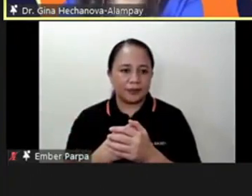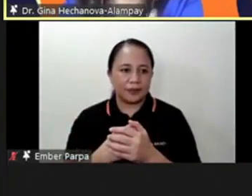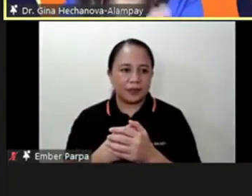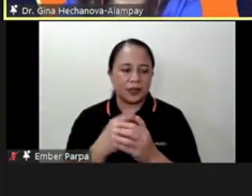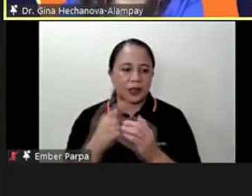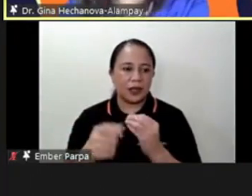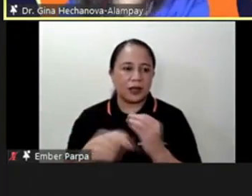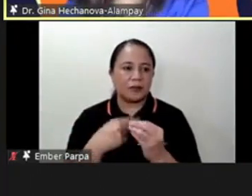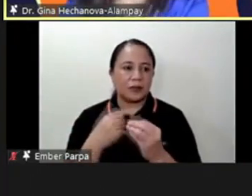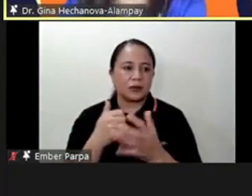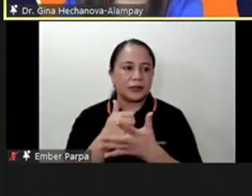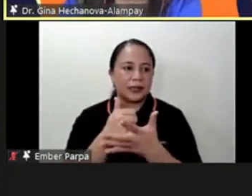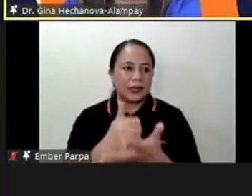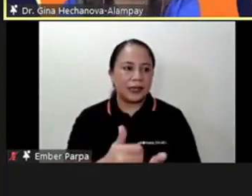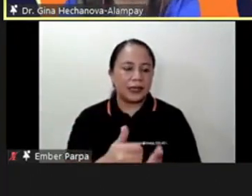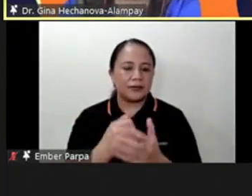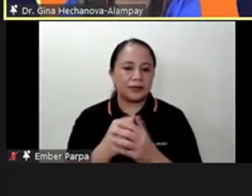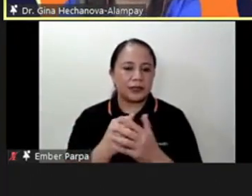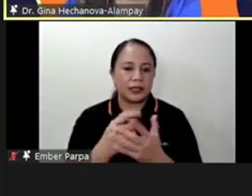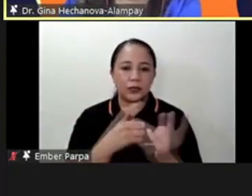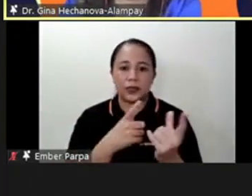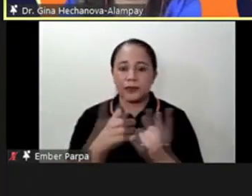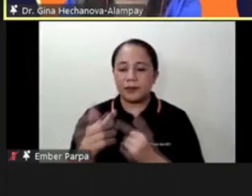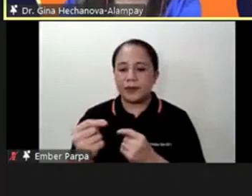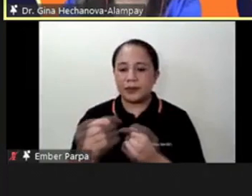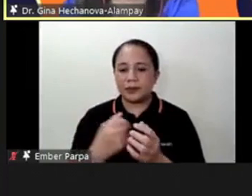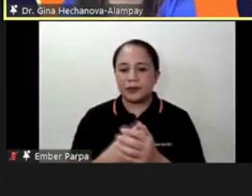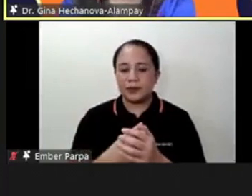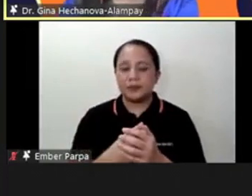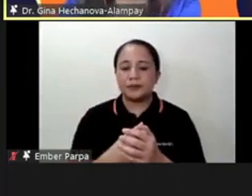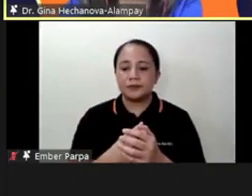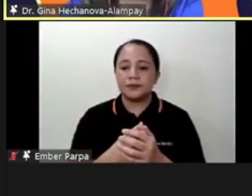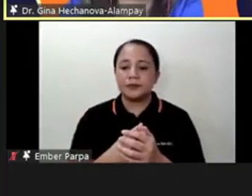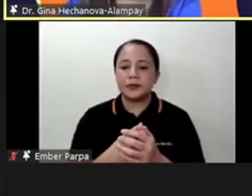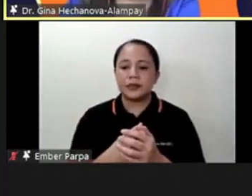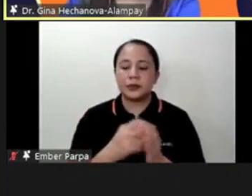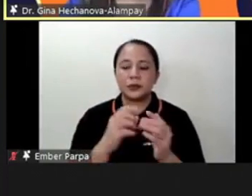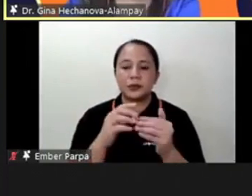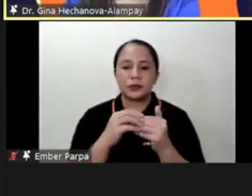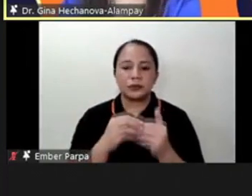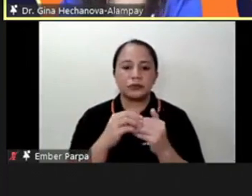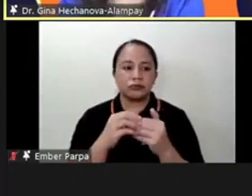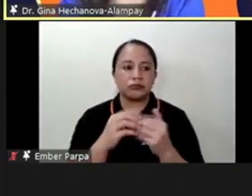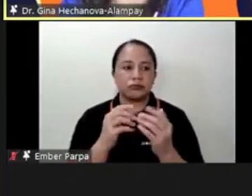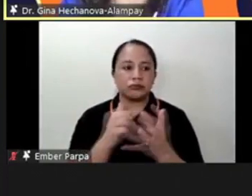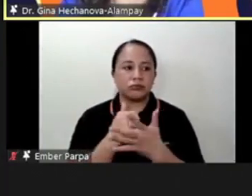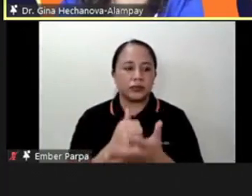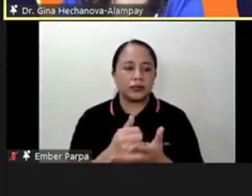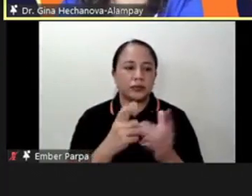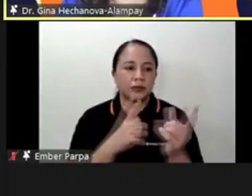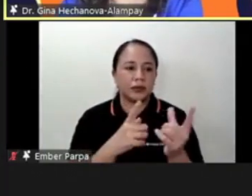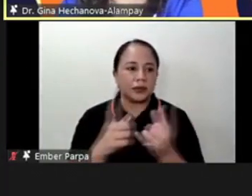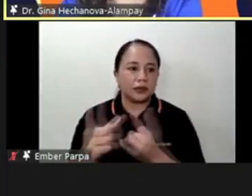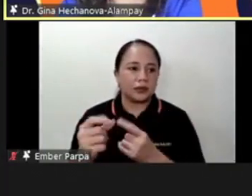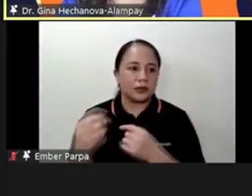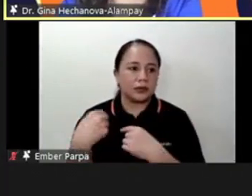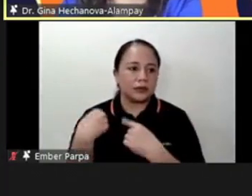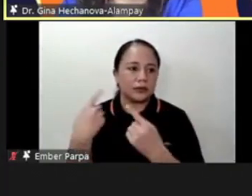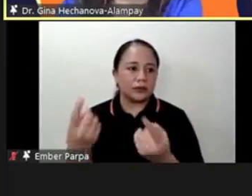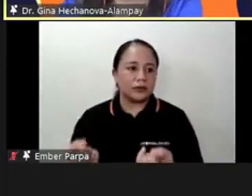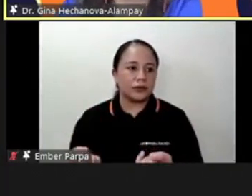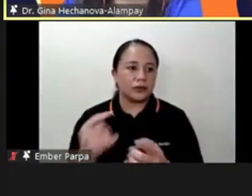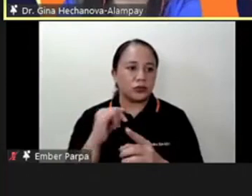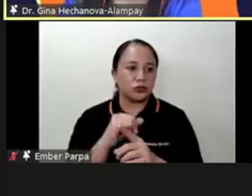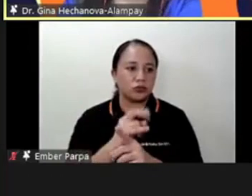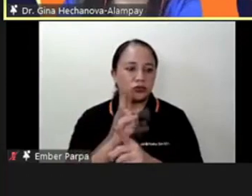about an intervention that we implemented. It's a resilience intervention that we've been implementing since